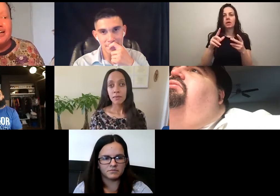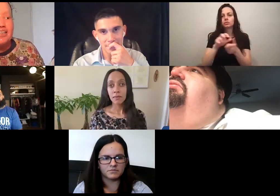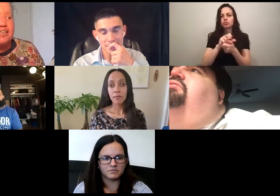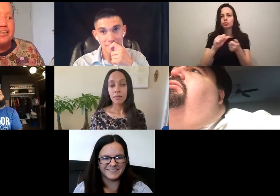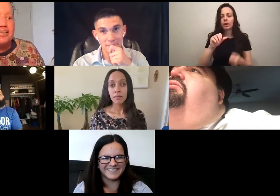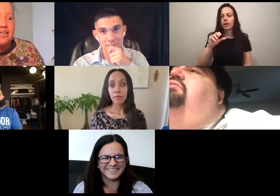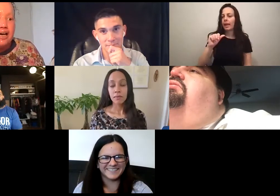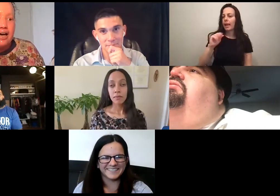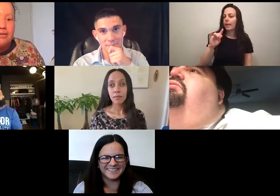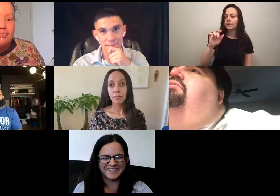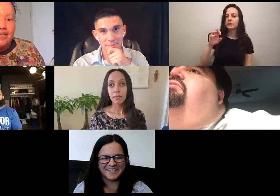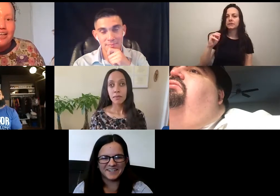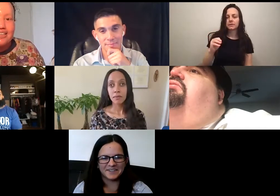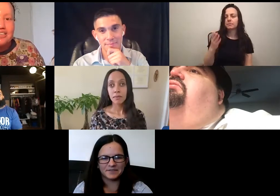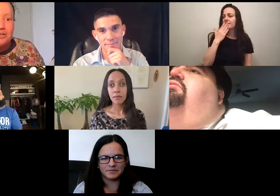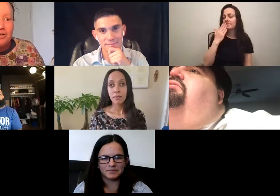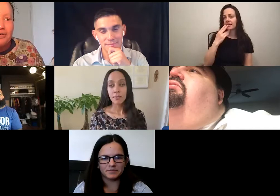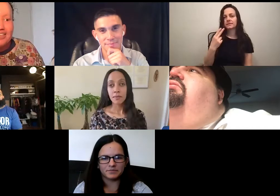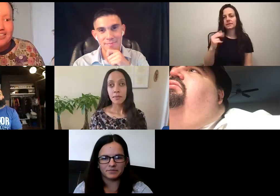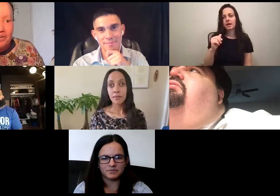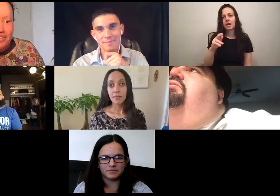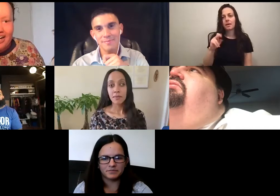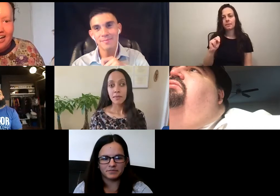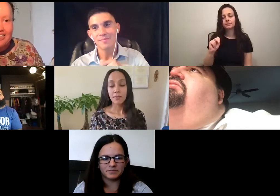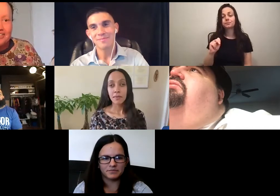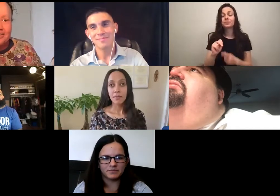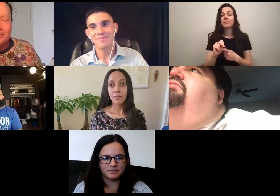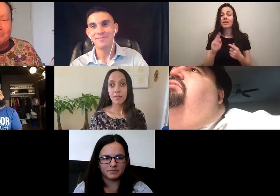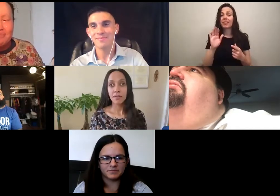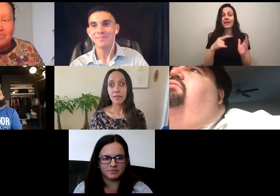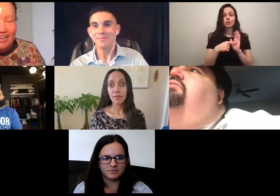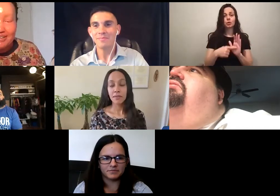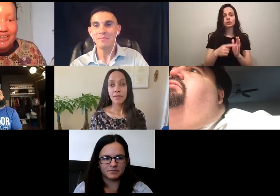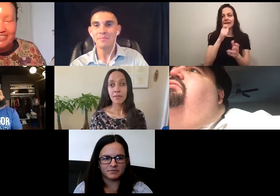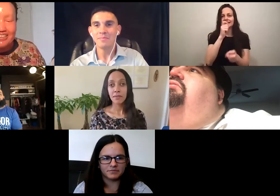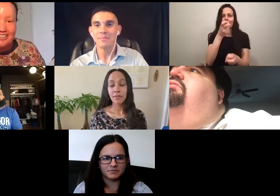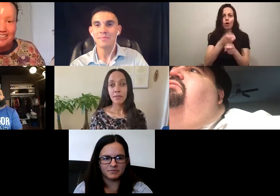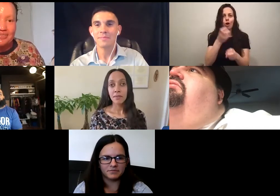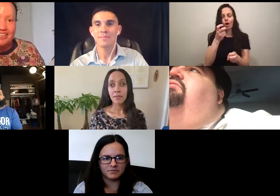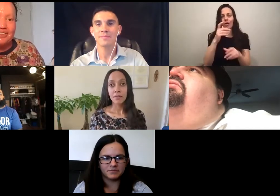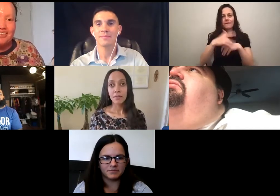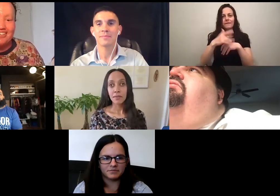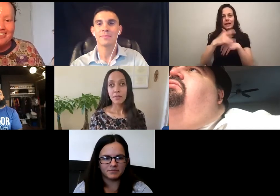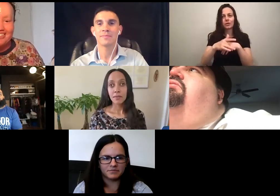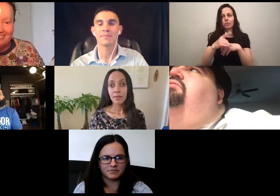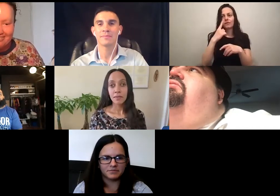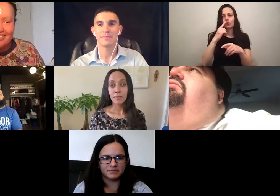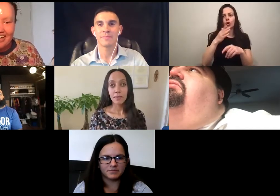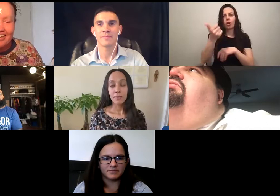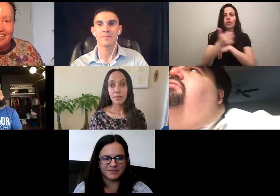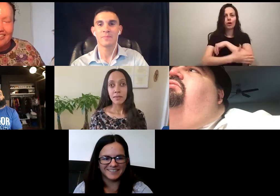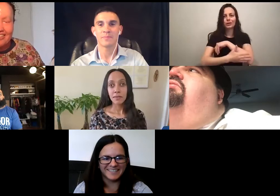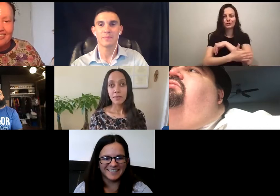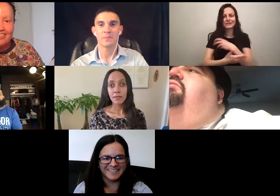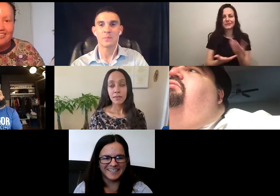Haben. And I think that it's shown that it's not that hard to make a book available overseas, it seems. So